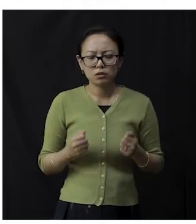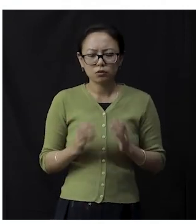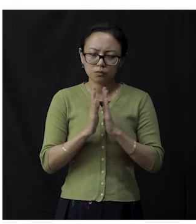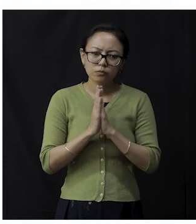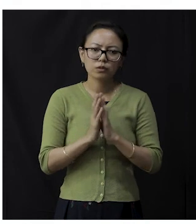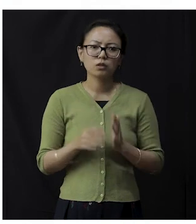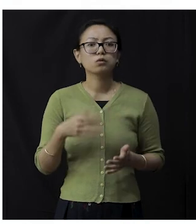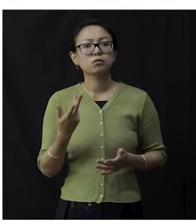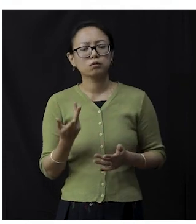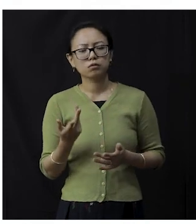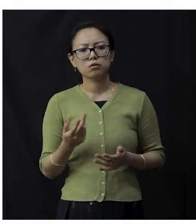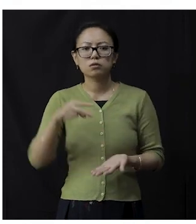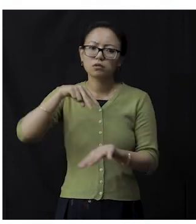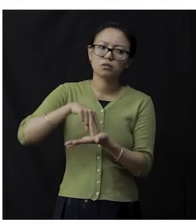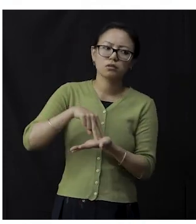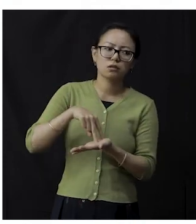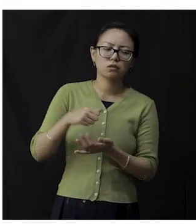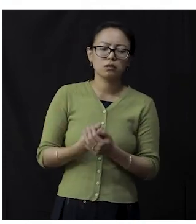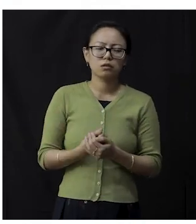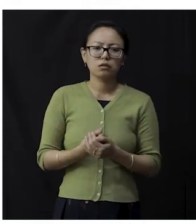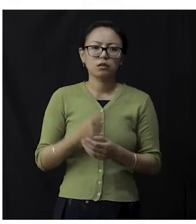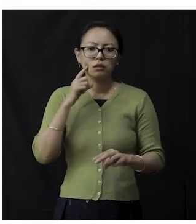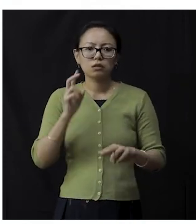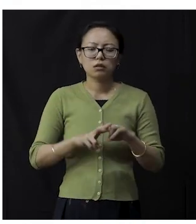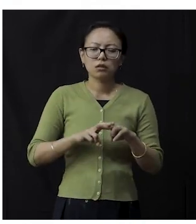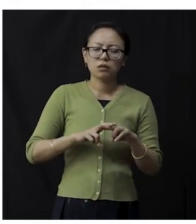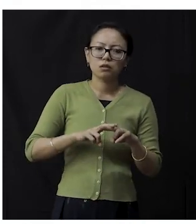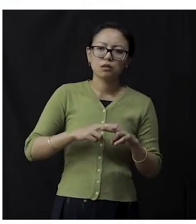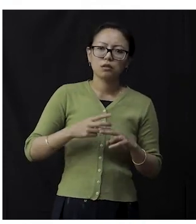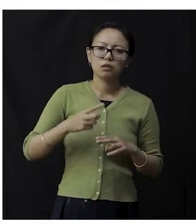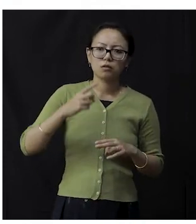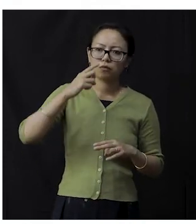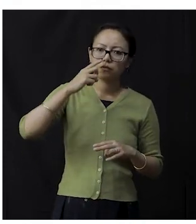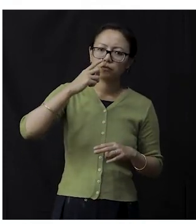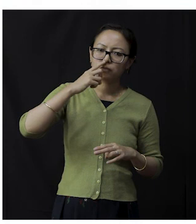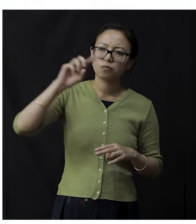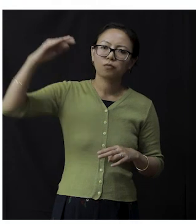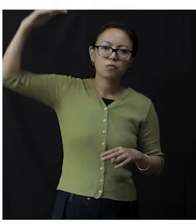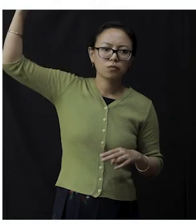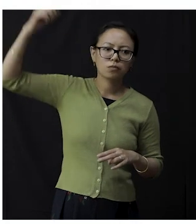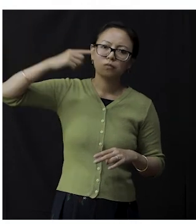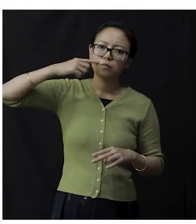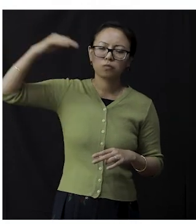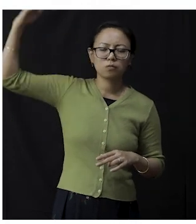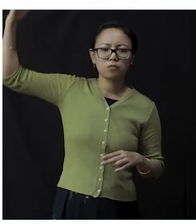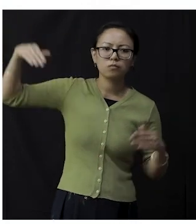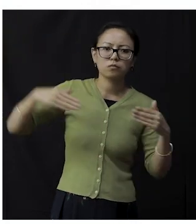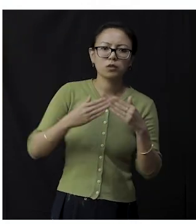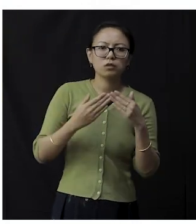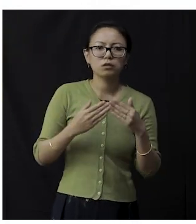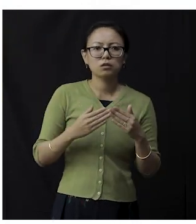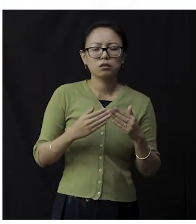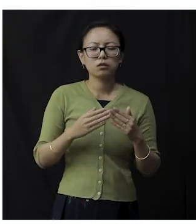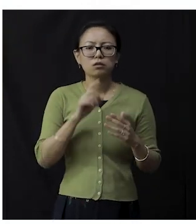you're sitting and there's somebody already there, what do you say? When you're praying, do you fold your hands?